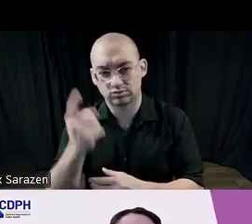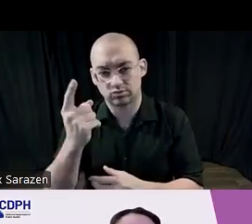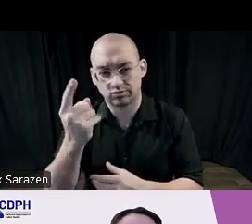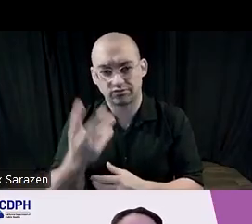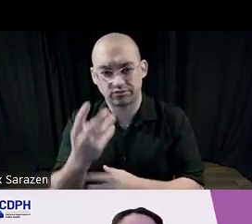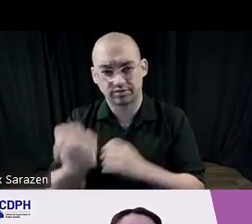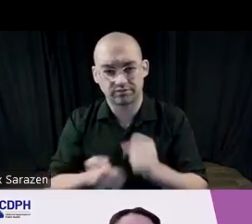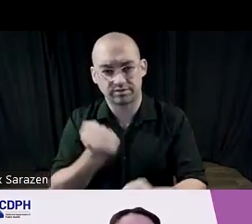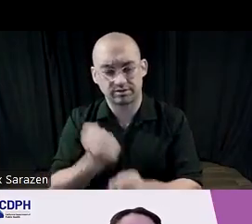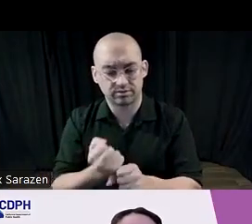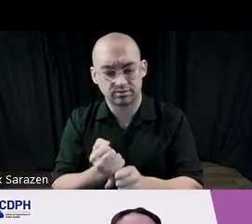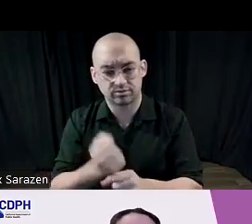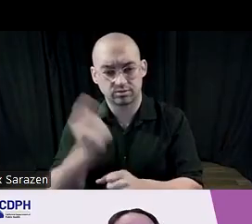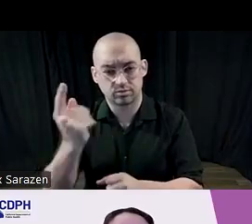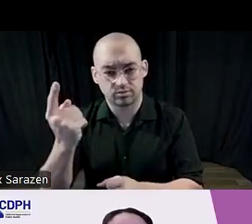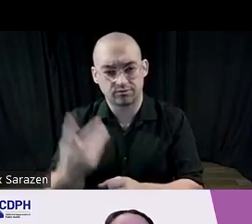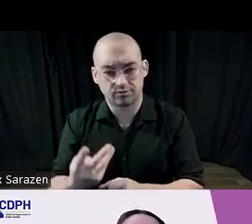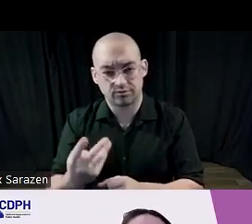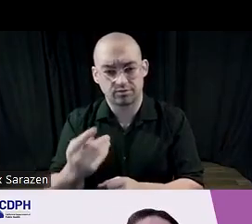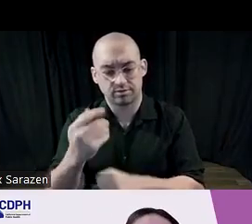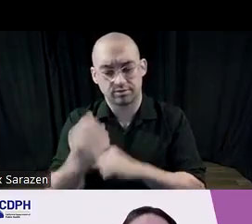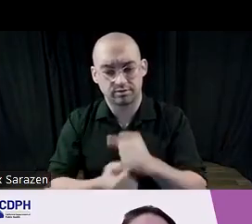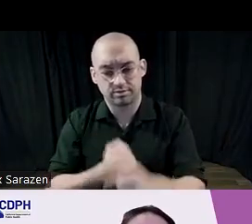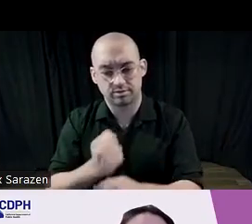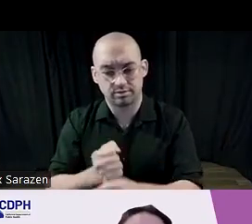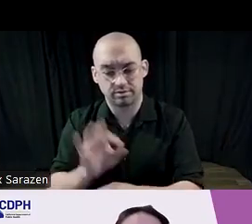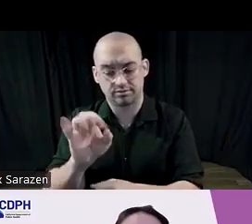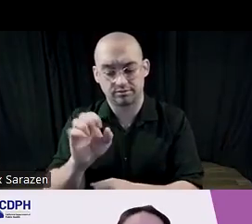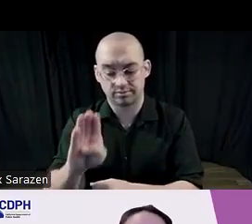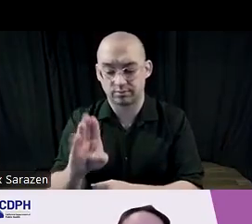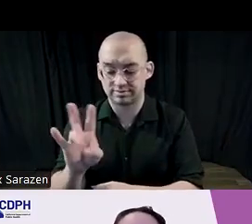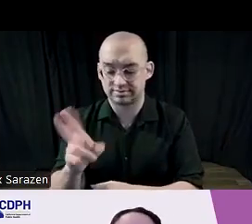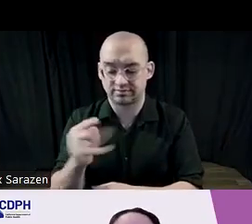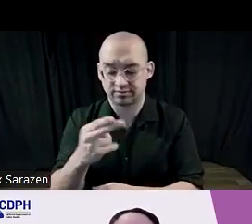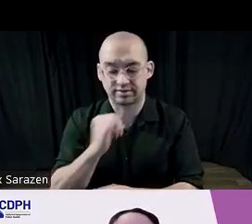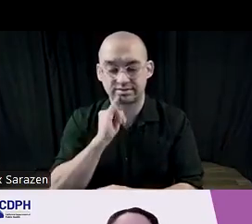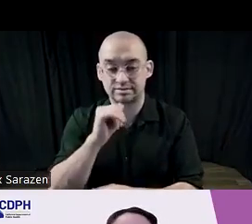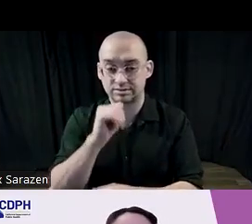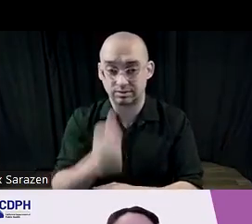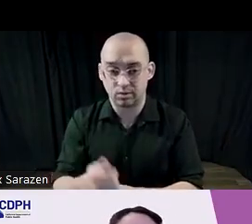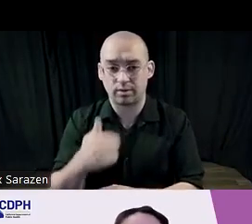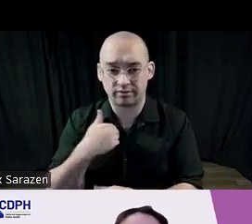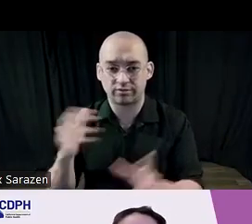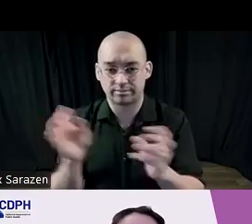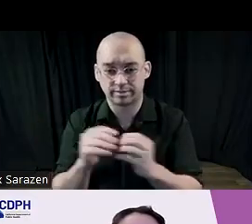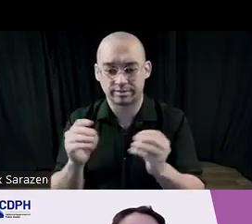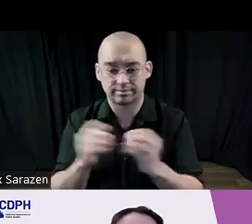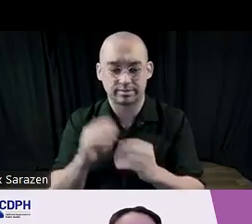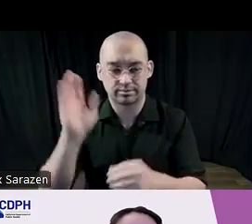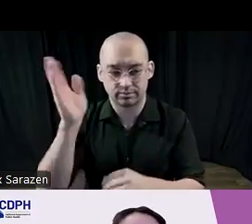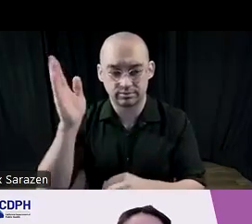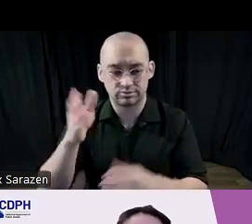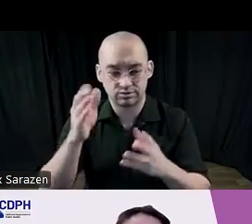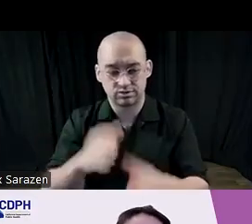Our third session will be actually held tomorrow, February 7th, via Zoom. The presenters include Dr.